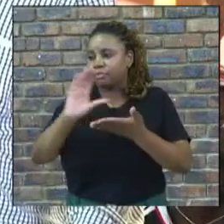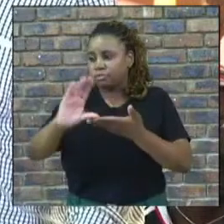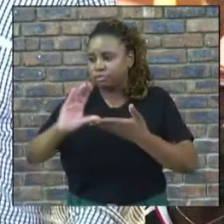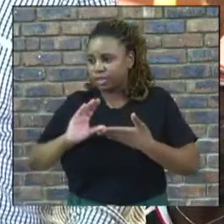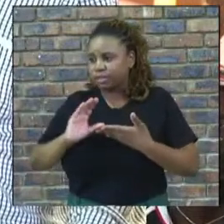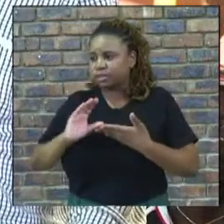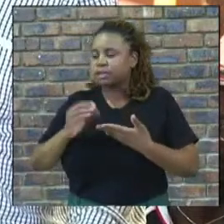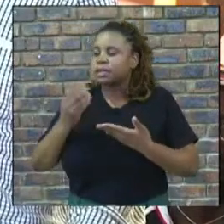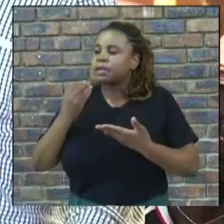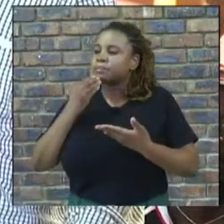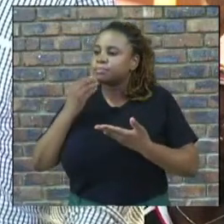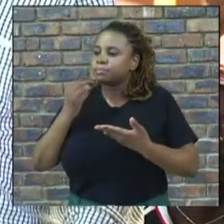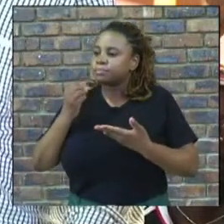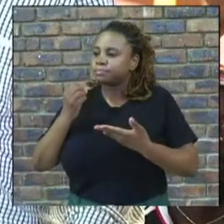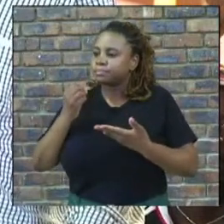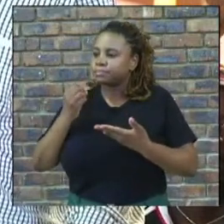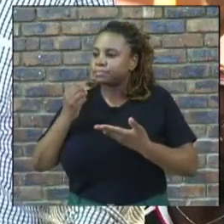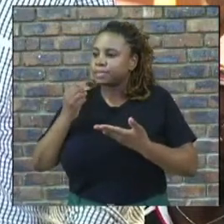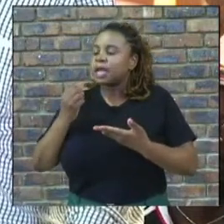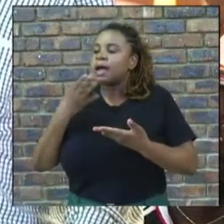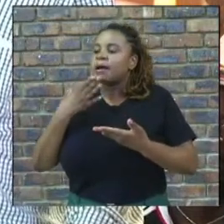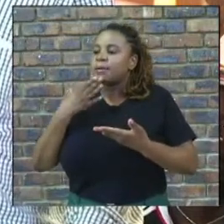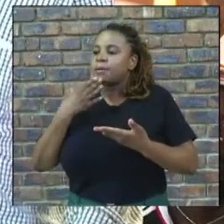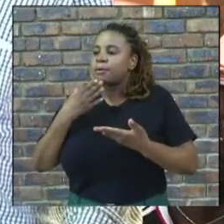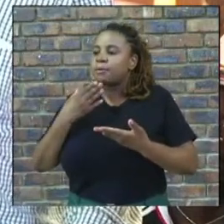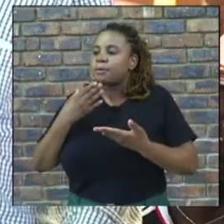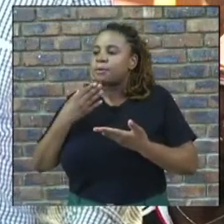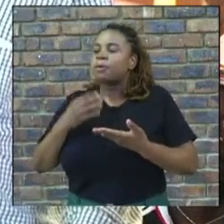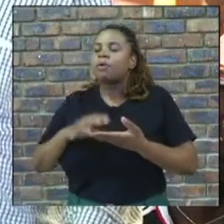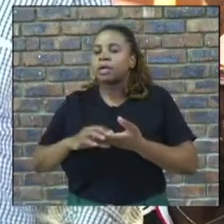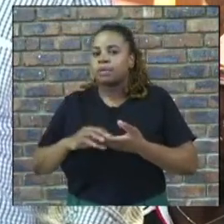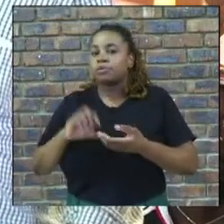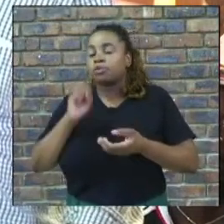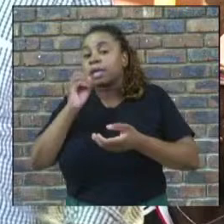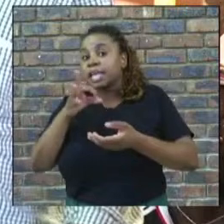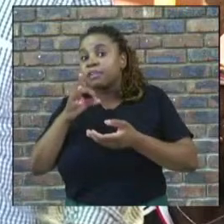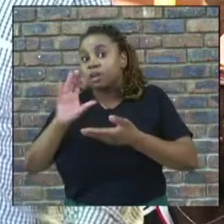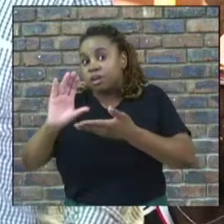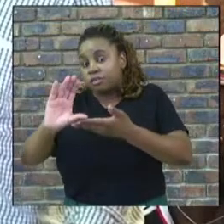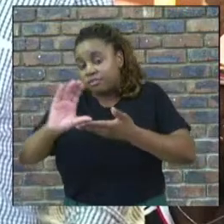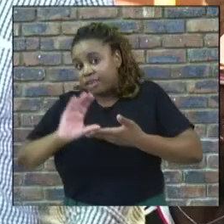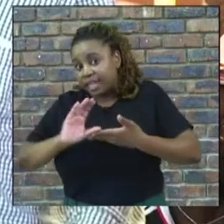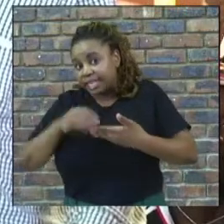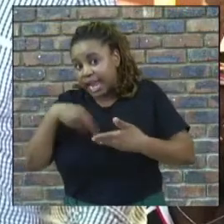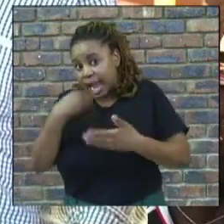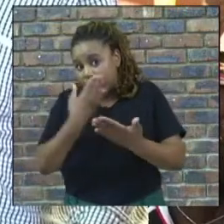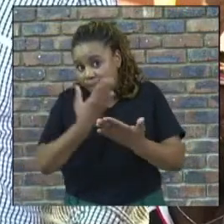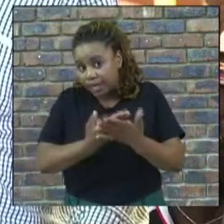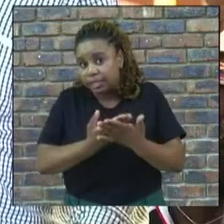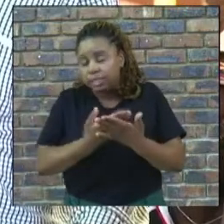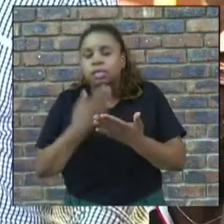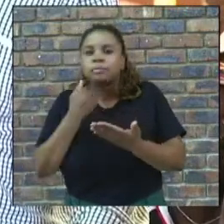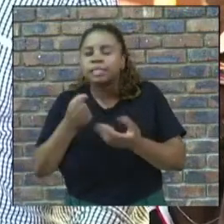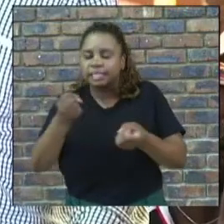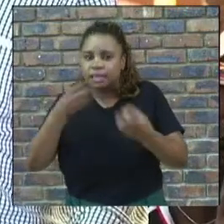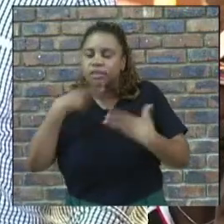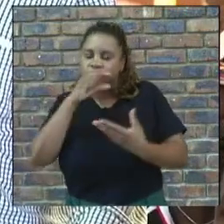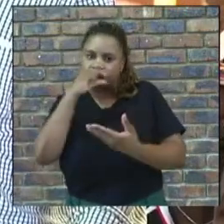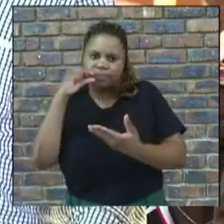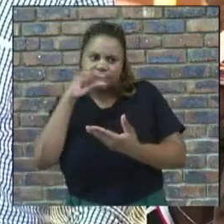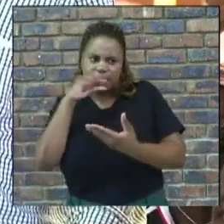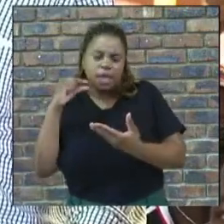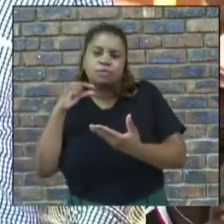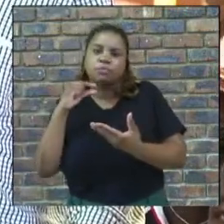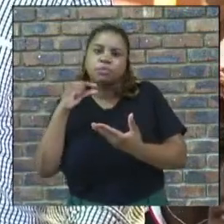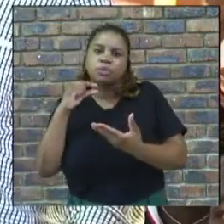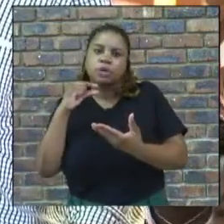not assisted, ke ratile the way Meole na bua ka teng. O fana ka tlhaloso e tlaleletseng. So if you had applied for funding somewhere,